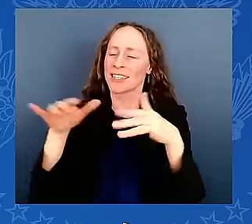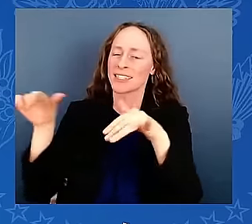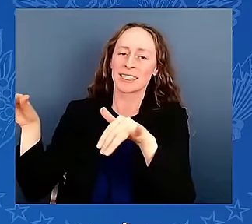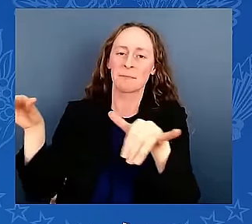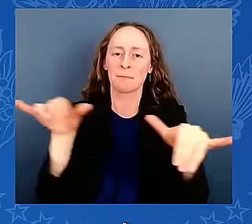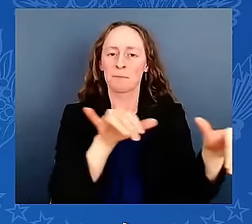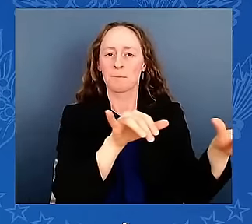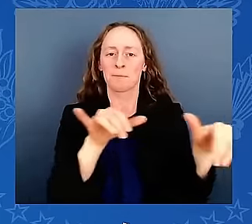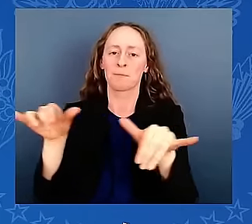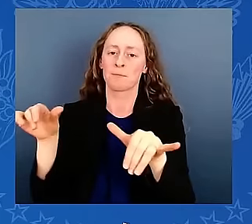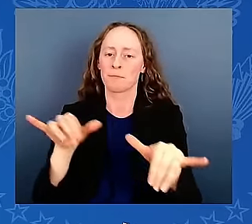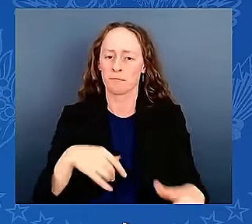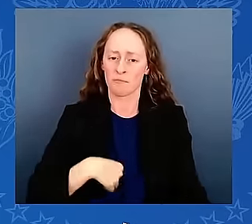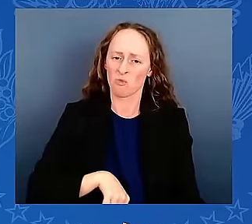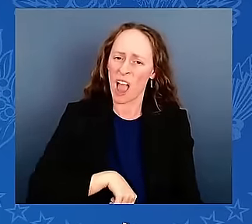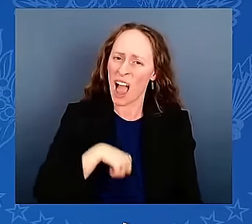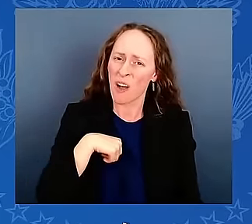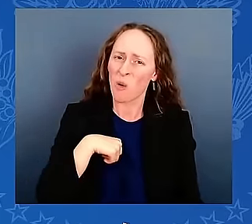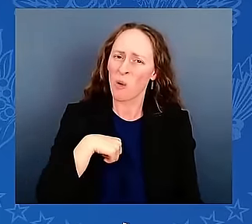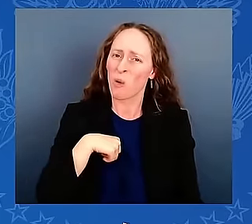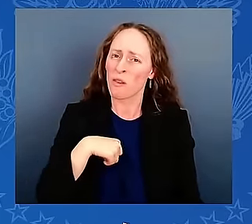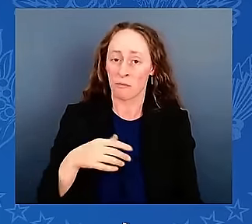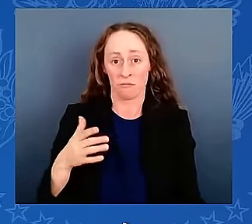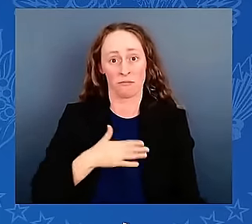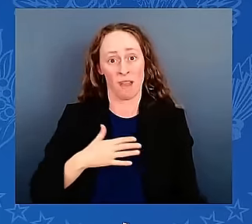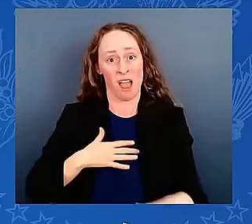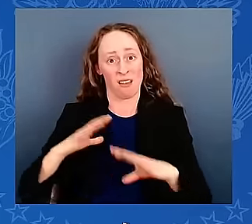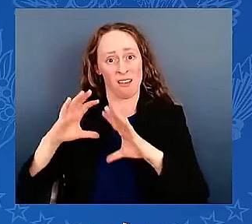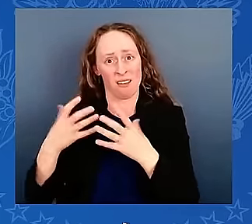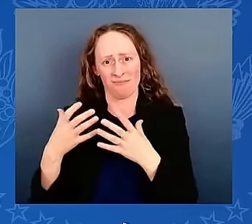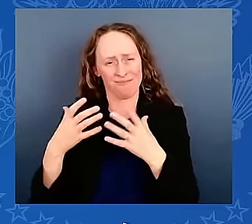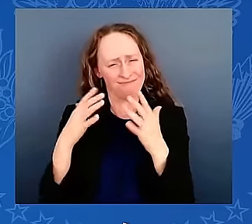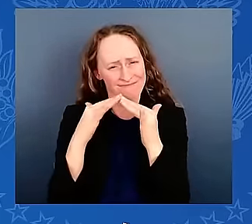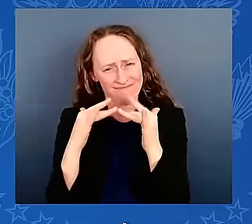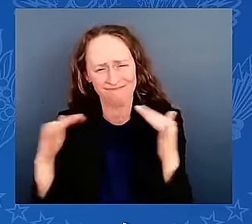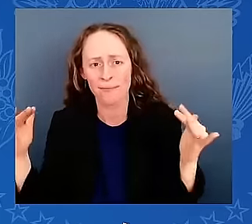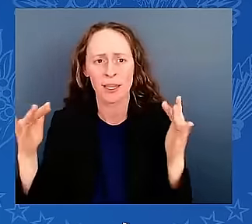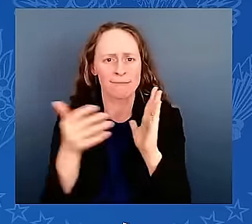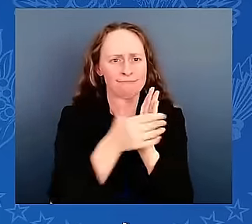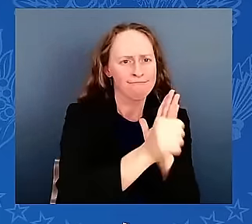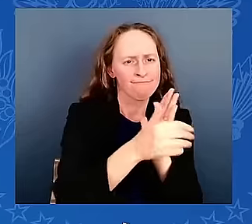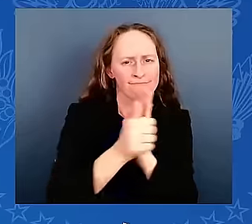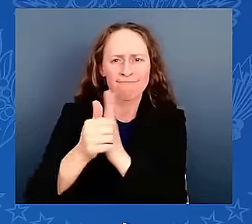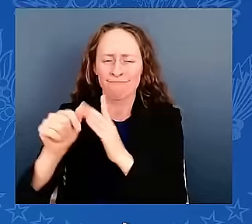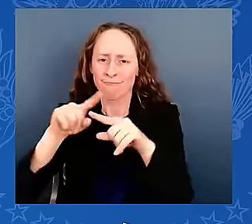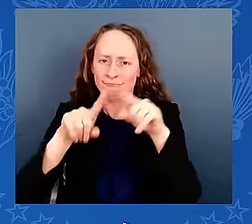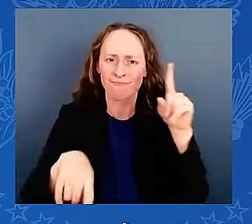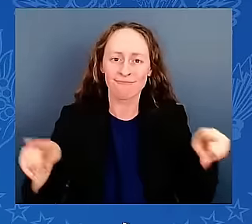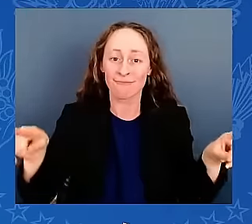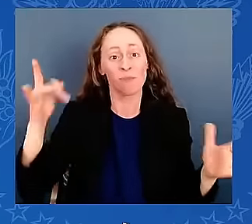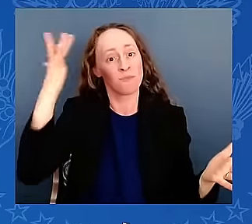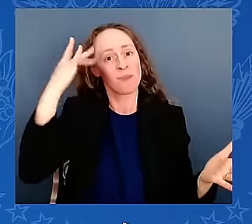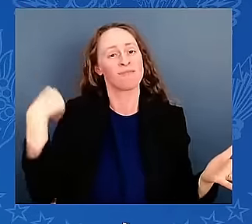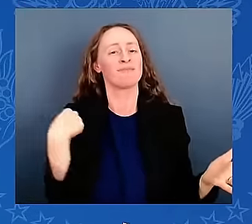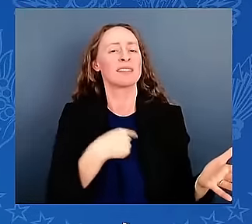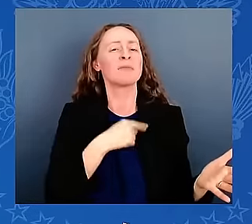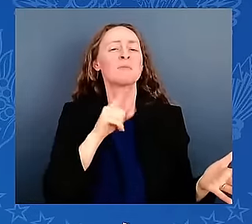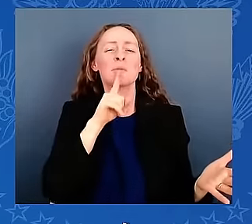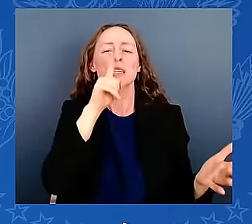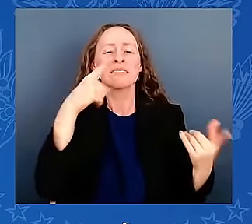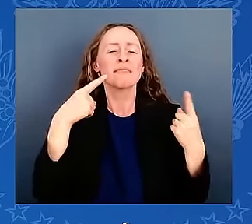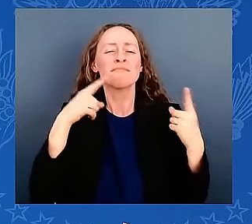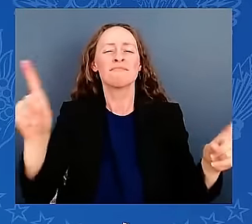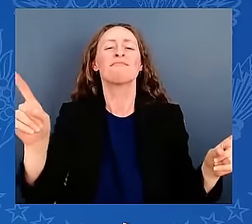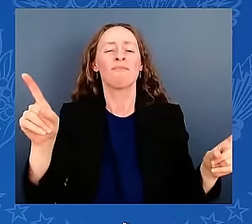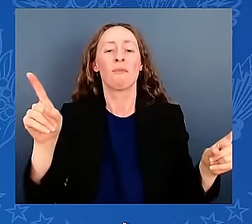That's who we are. These guys don't get it. That's why we're so successful. No, I'm serious. That's what makes us the greatest nation on